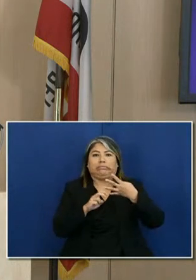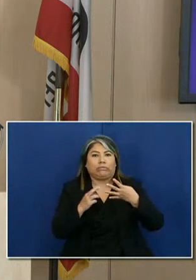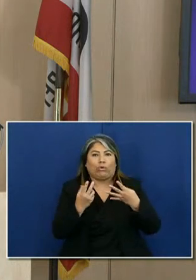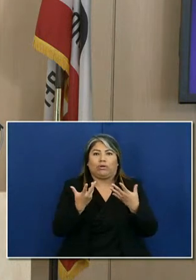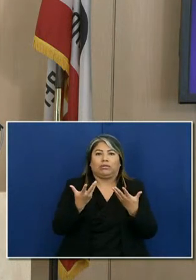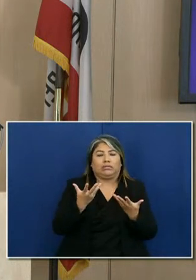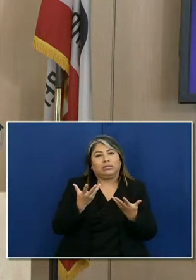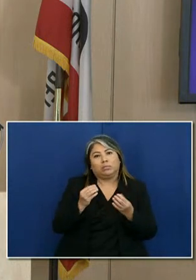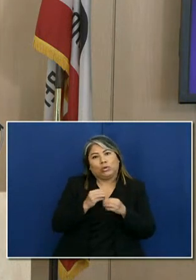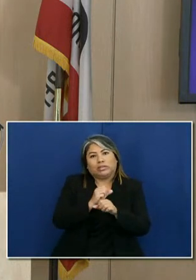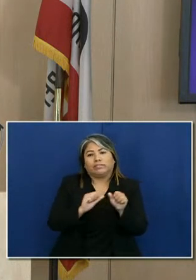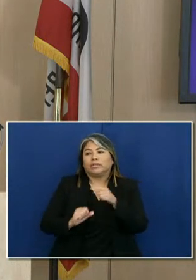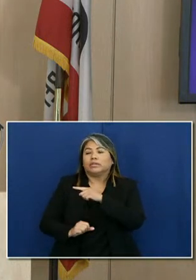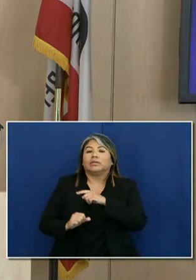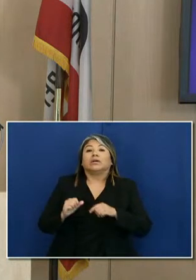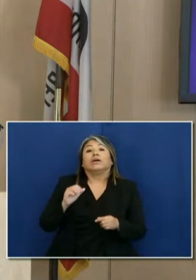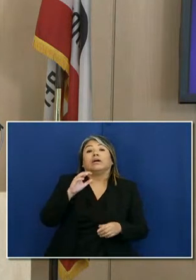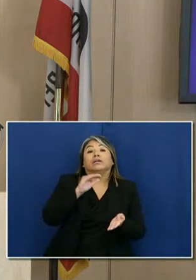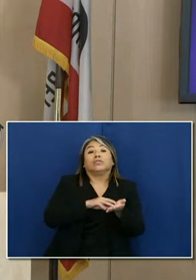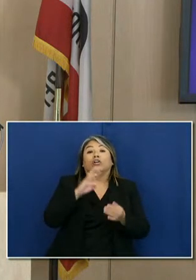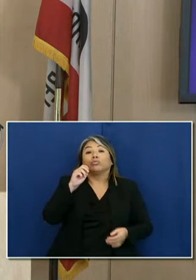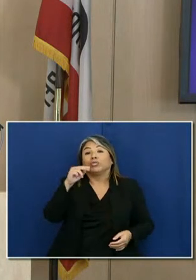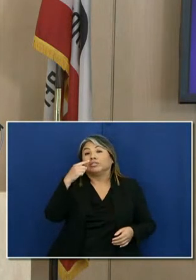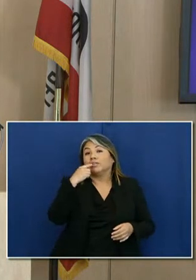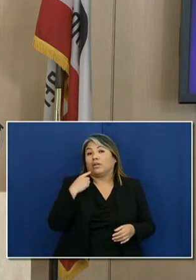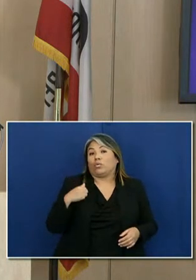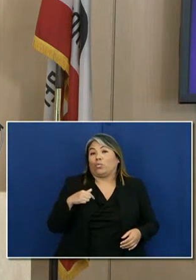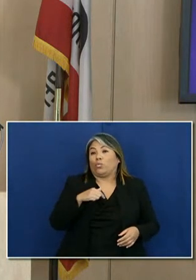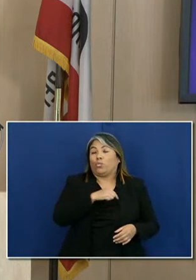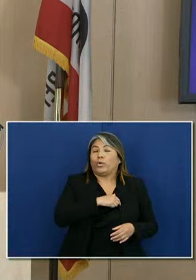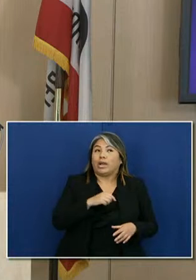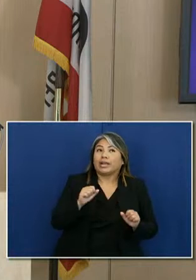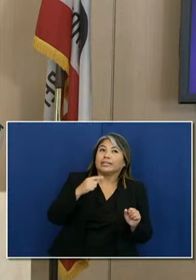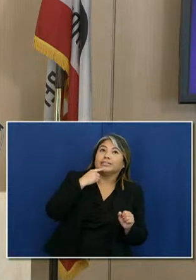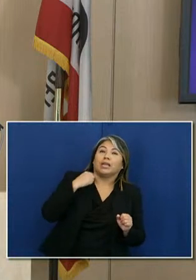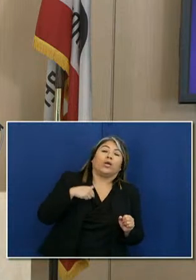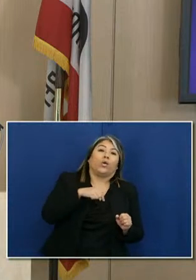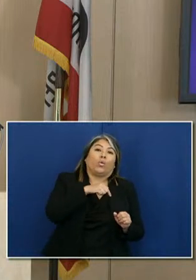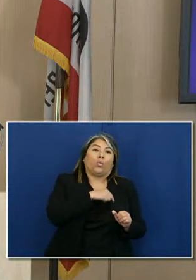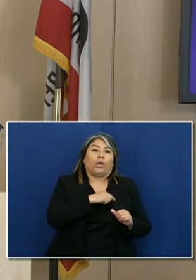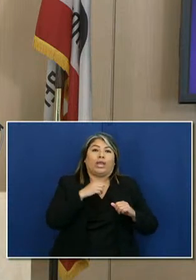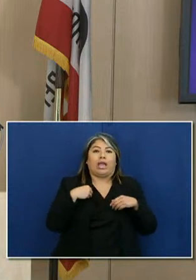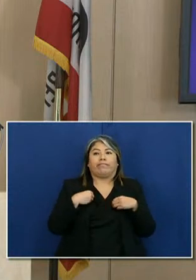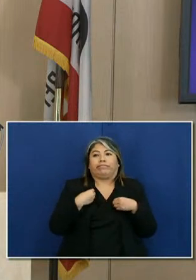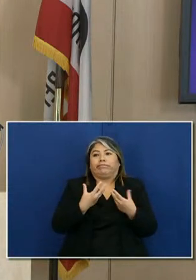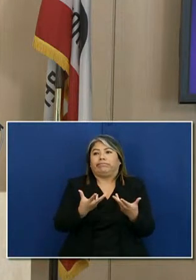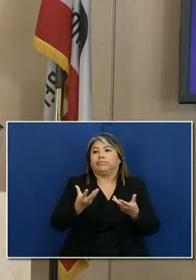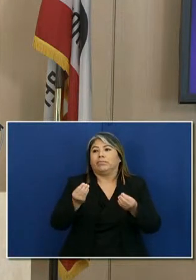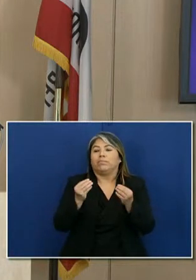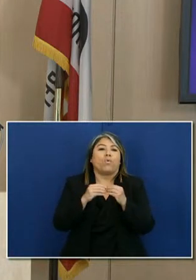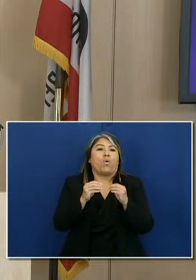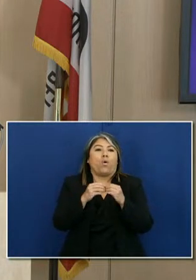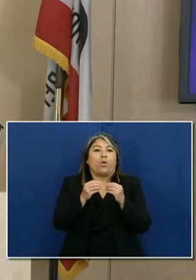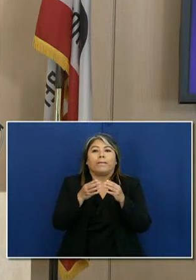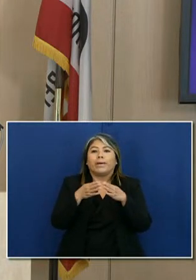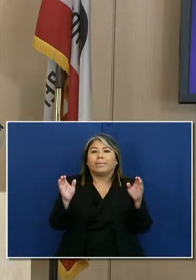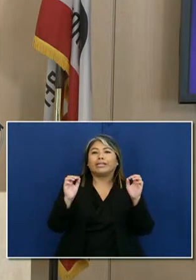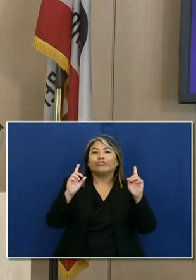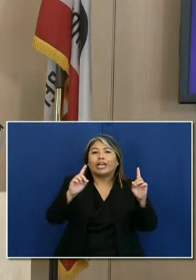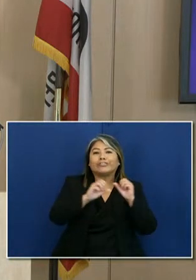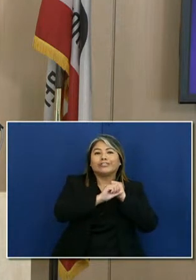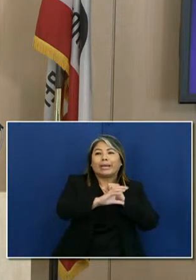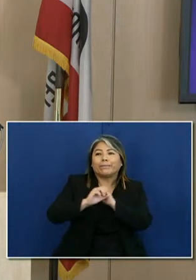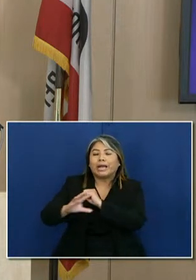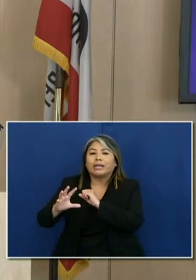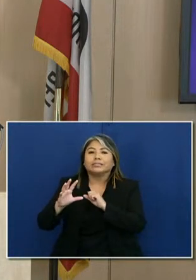can just share that we have implemented public education campaigns that are